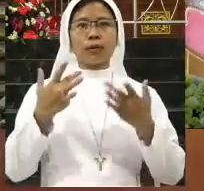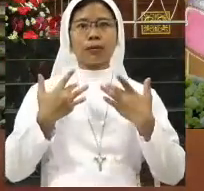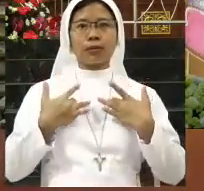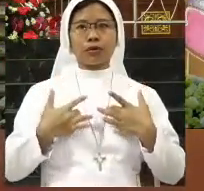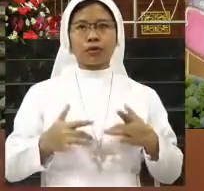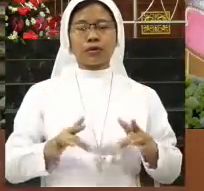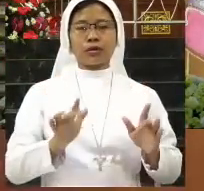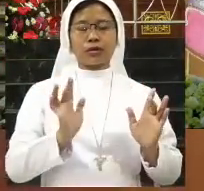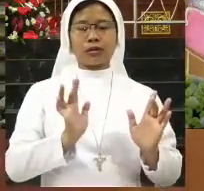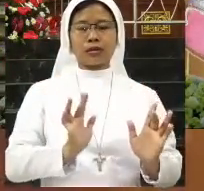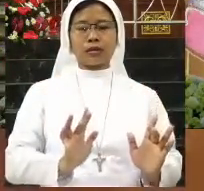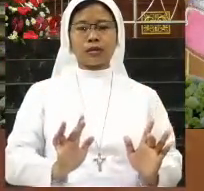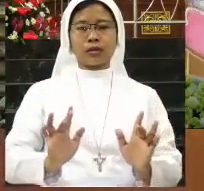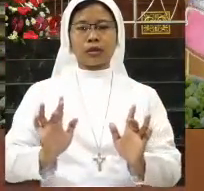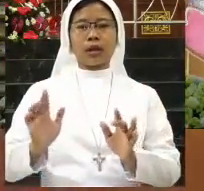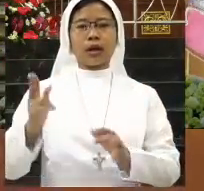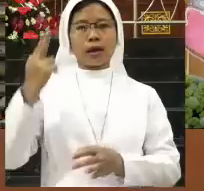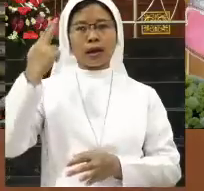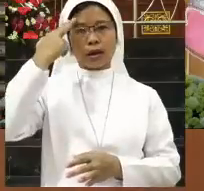misericordiae,